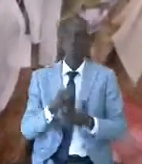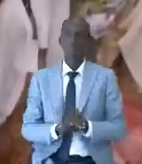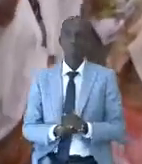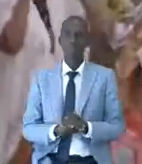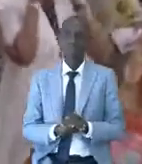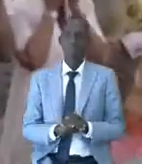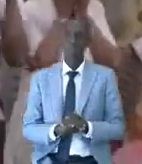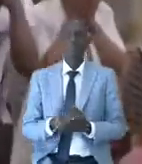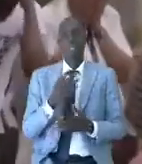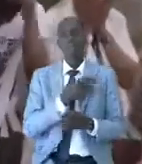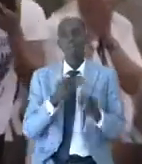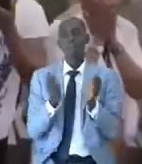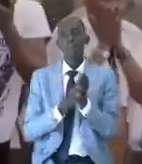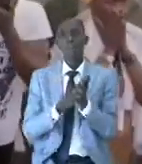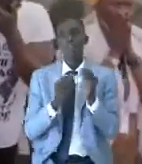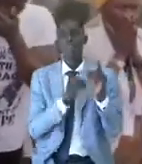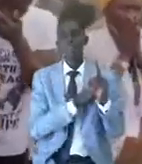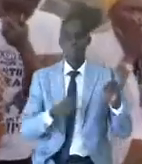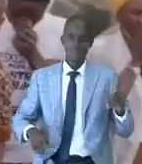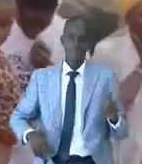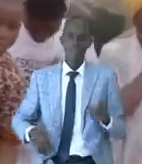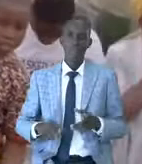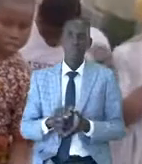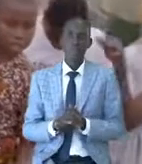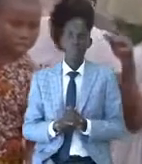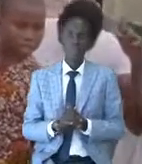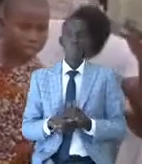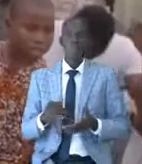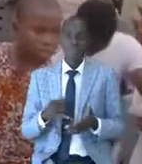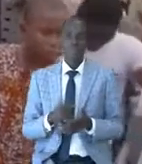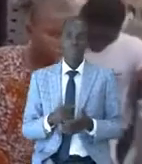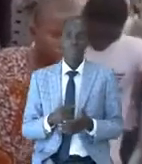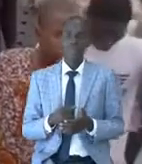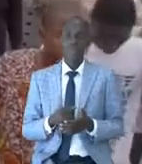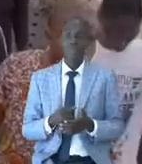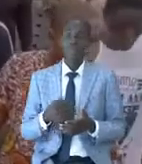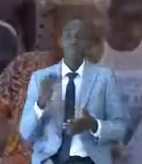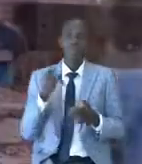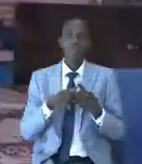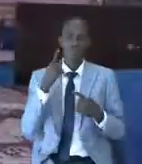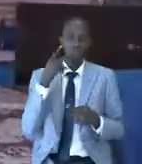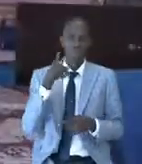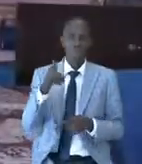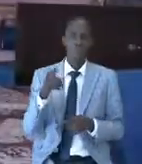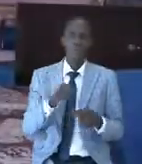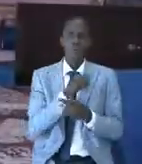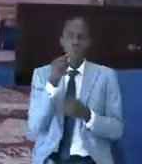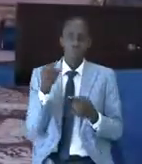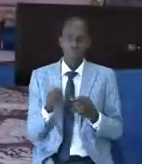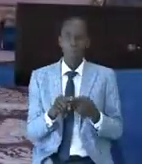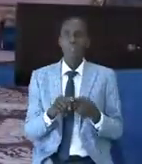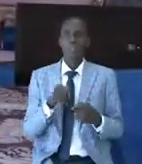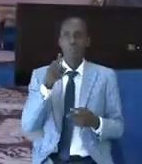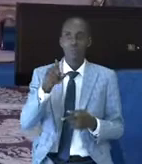And praise the Lord, I'm still young enough to see you. When you get to that place, I'll